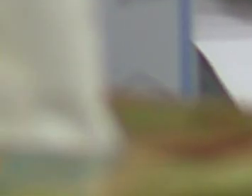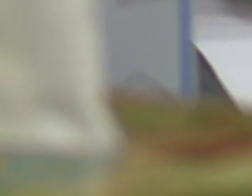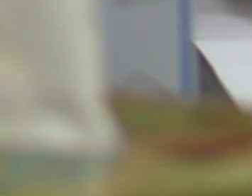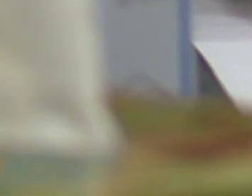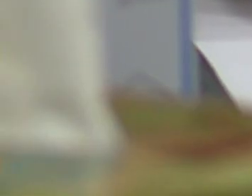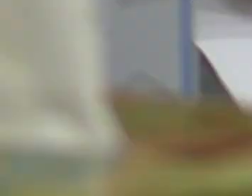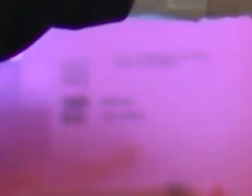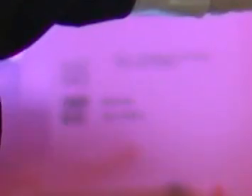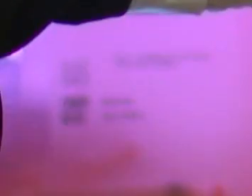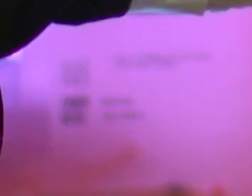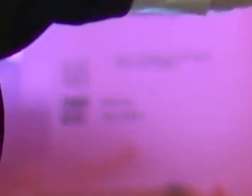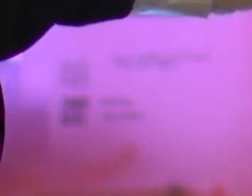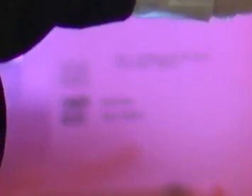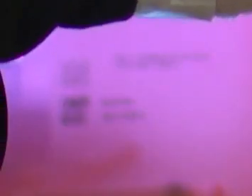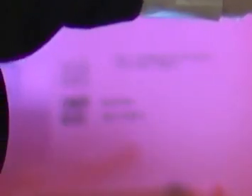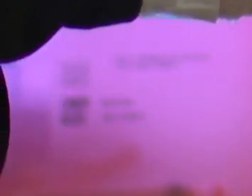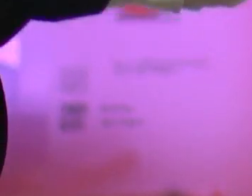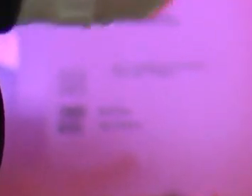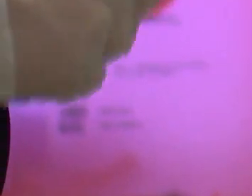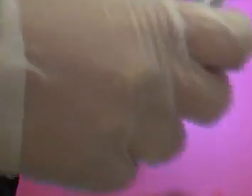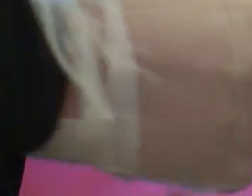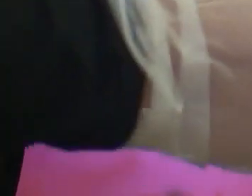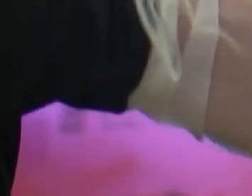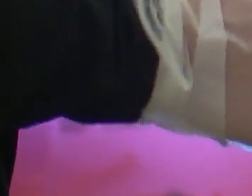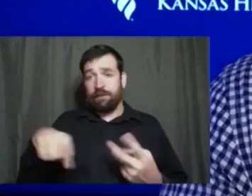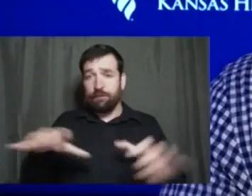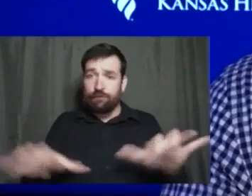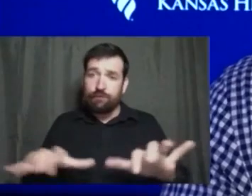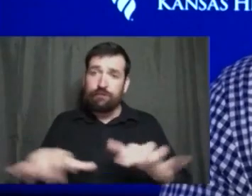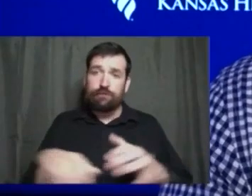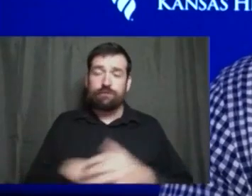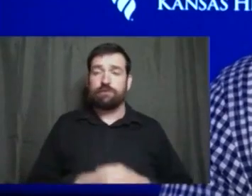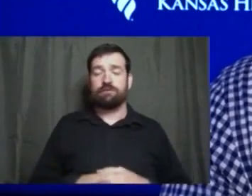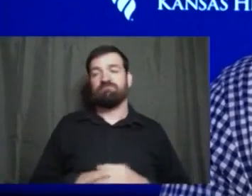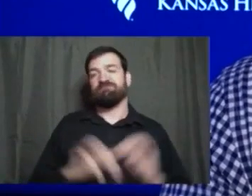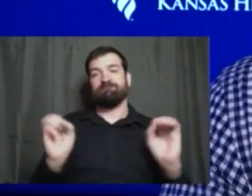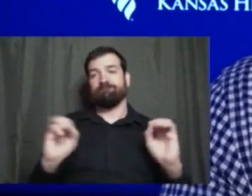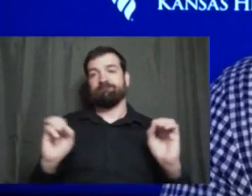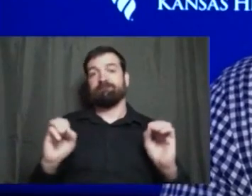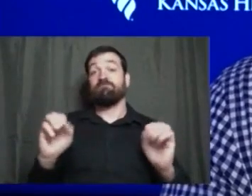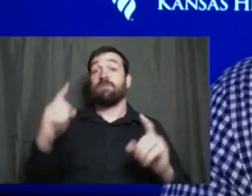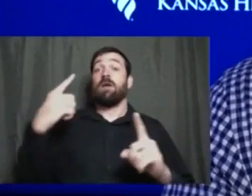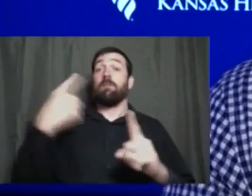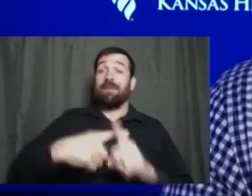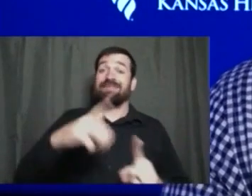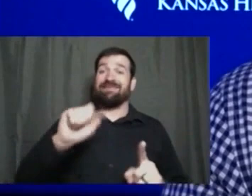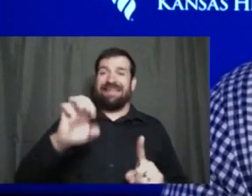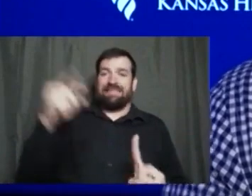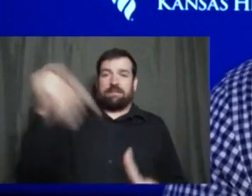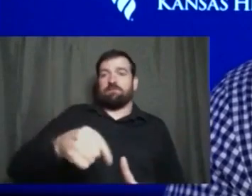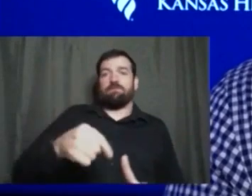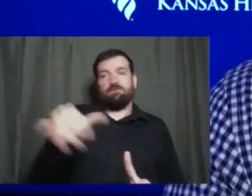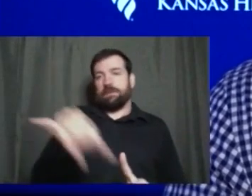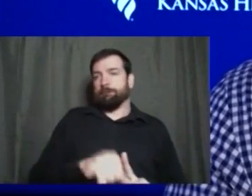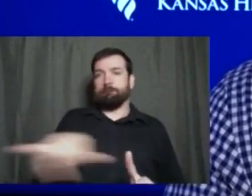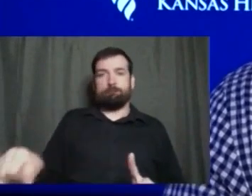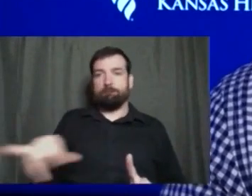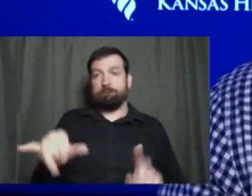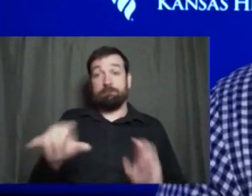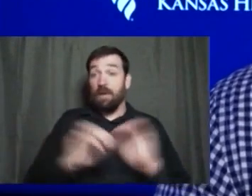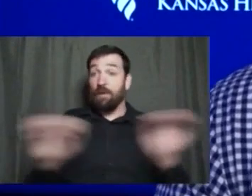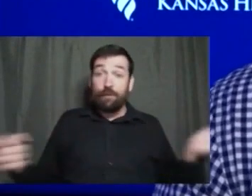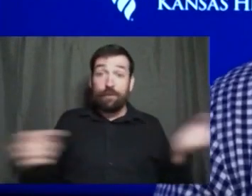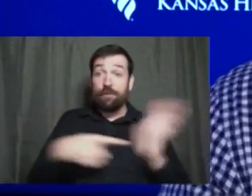quarantine guidelines remain the same, regardless of vaccination status. A positive test is a positive test. And when you don't have symptoms to go off